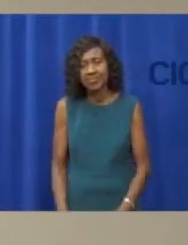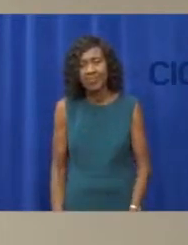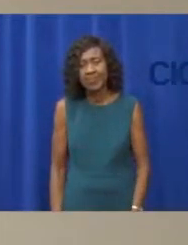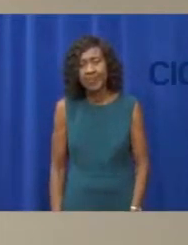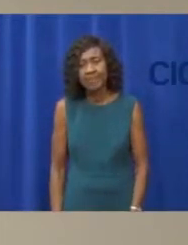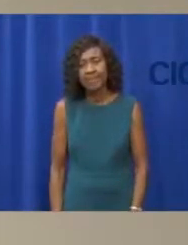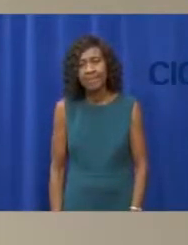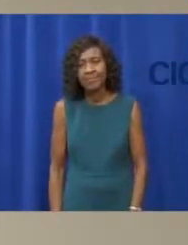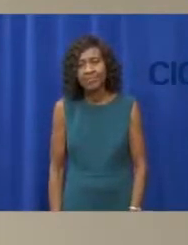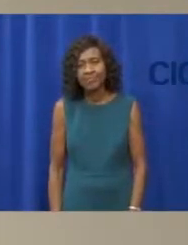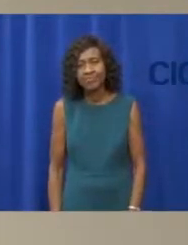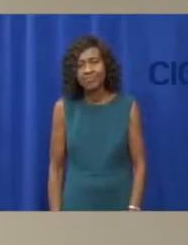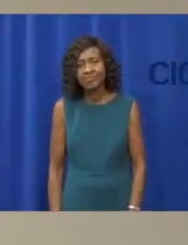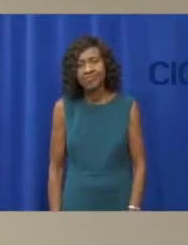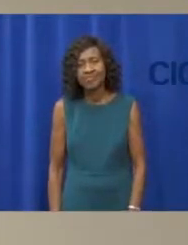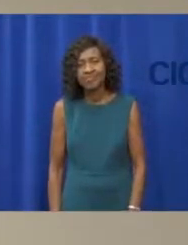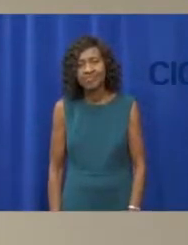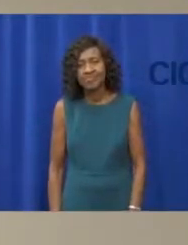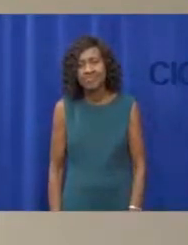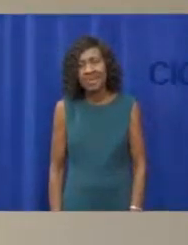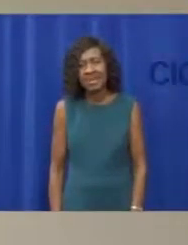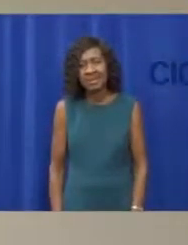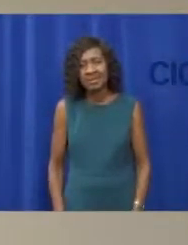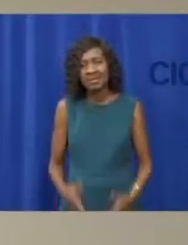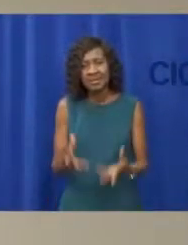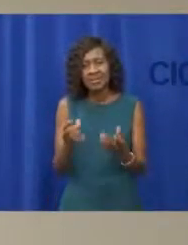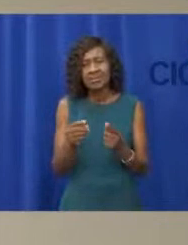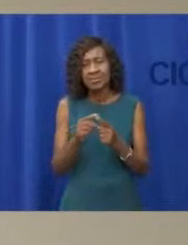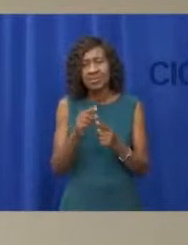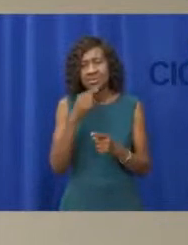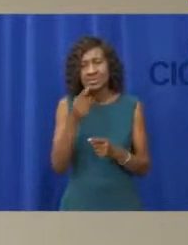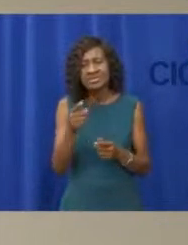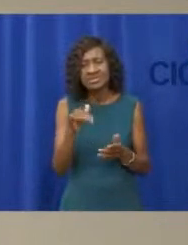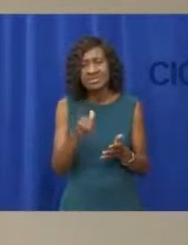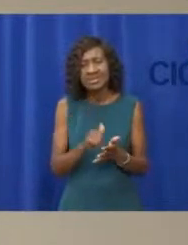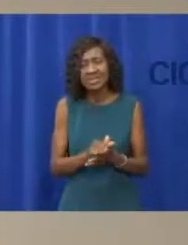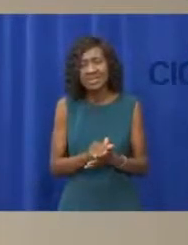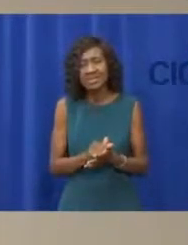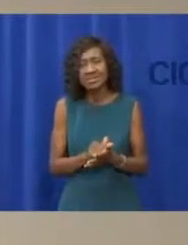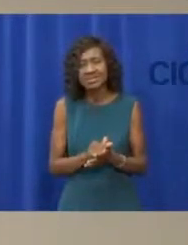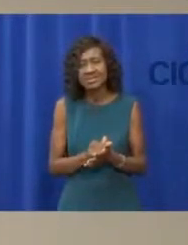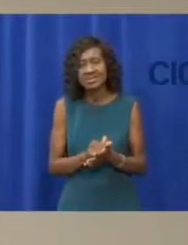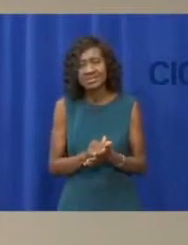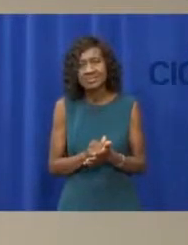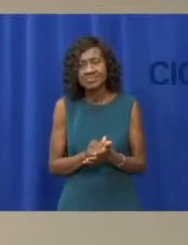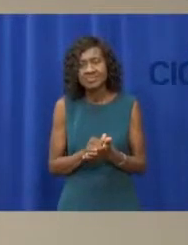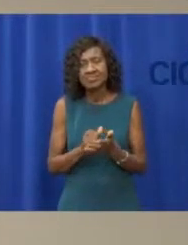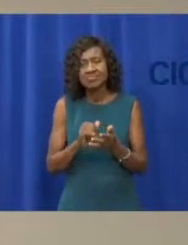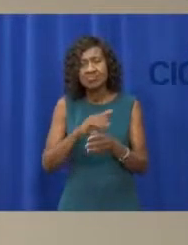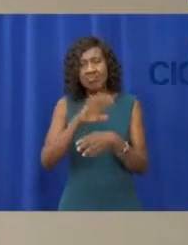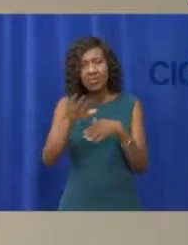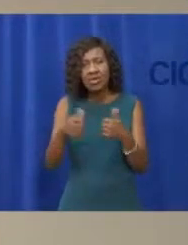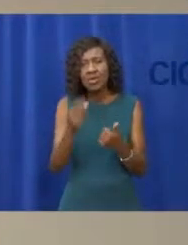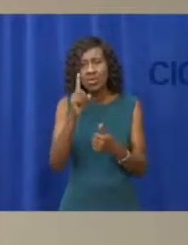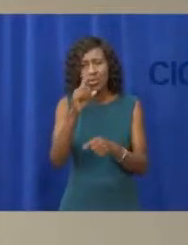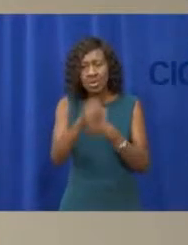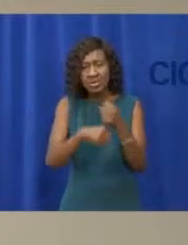a light note, I wanted to mention that how 1 year could change